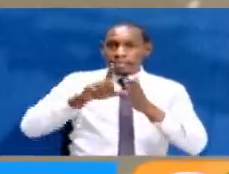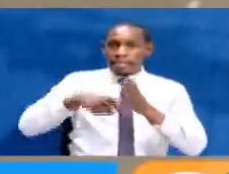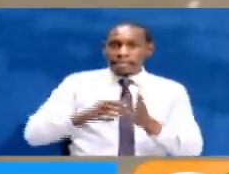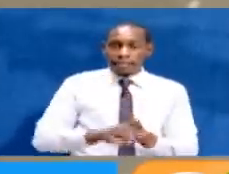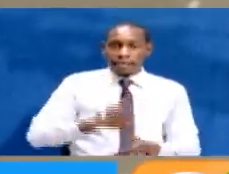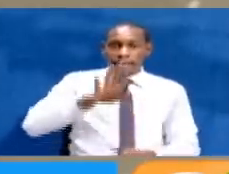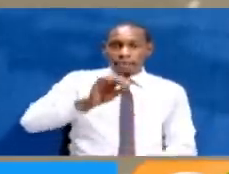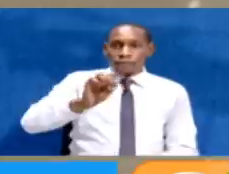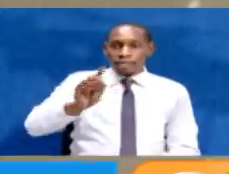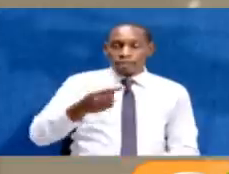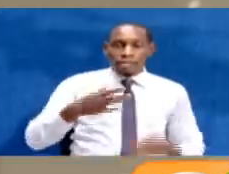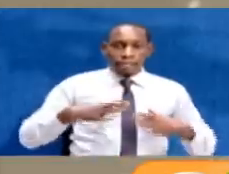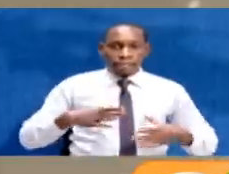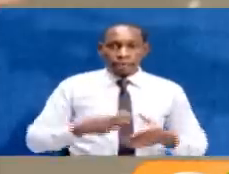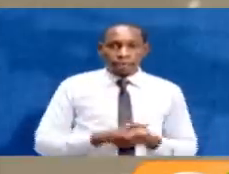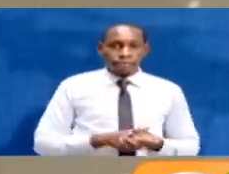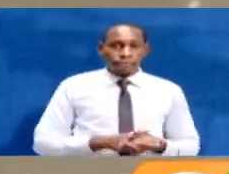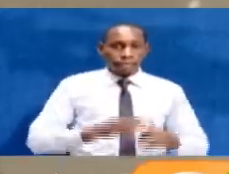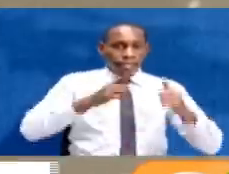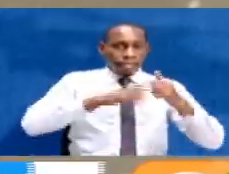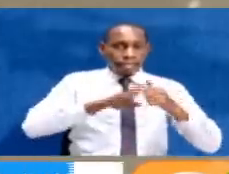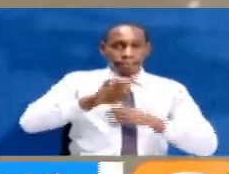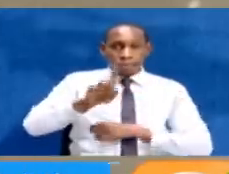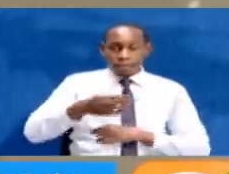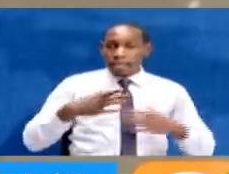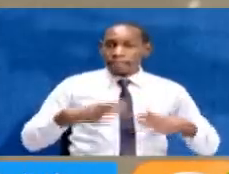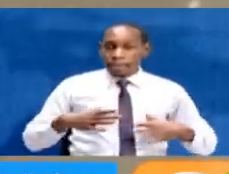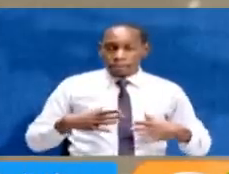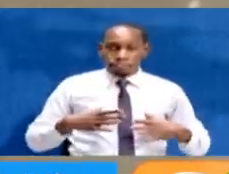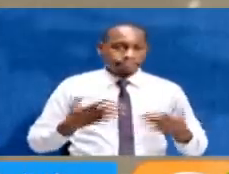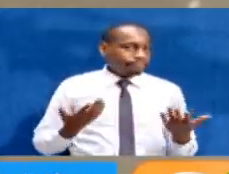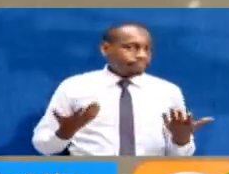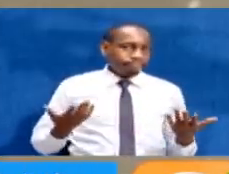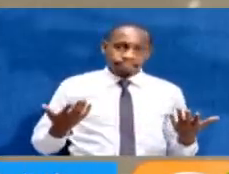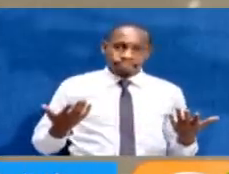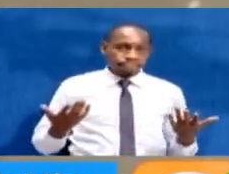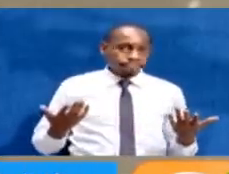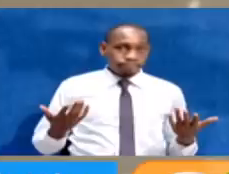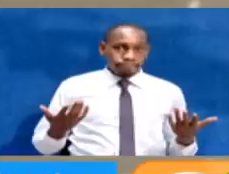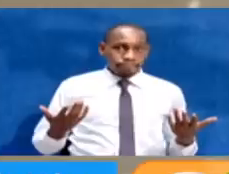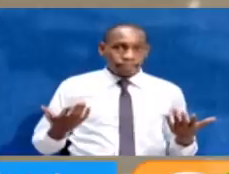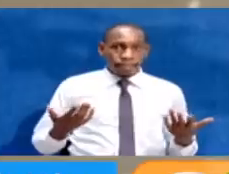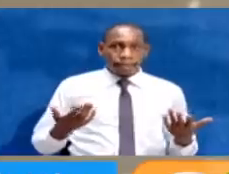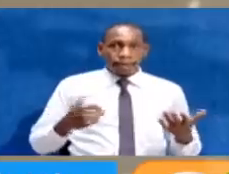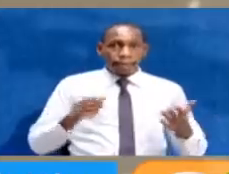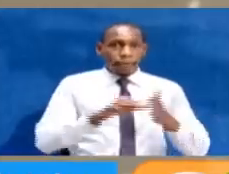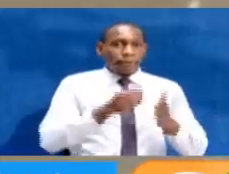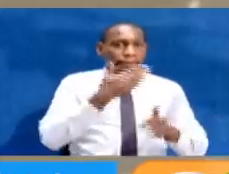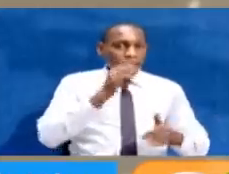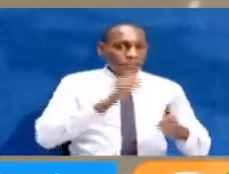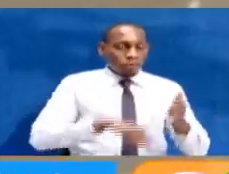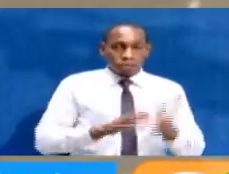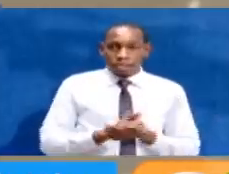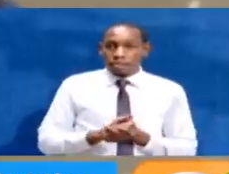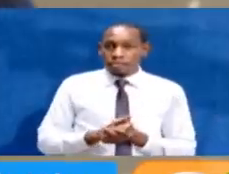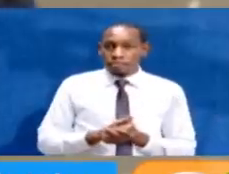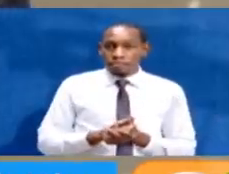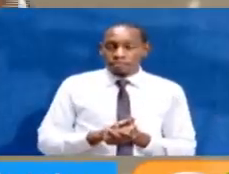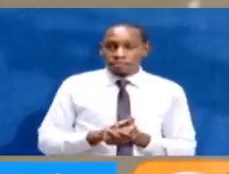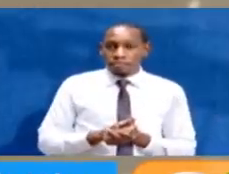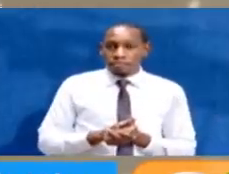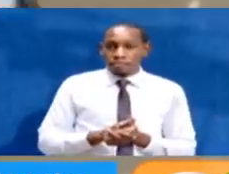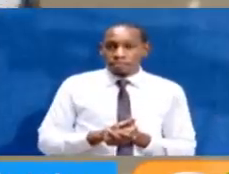talking about 40,000 people. 64, actually. 64,000 yes. people. Yes. I mean, isn't it a better problem to deal with